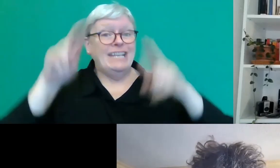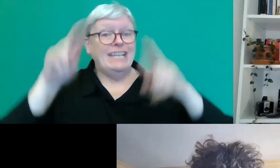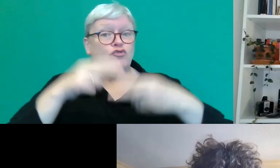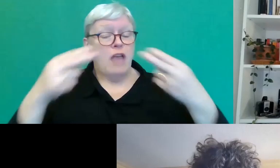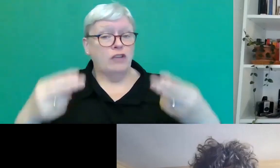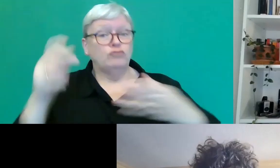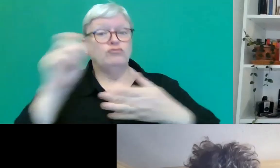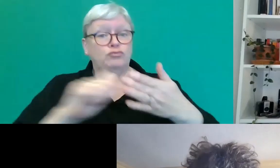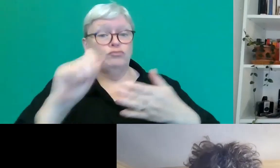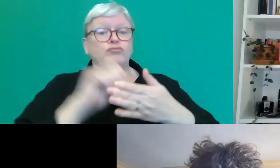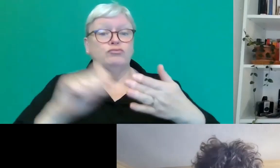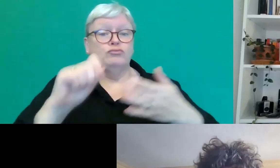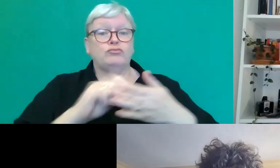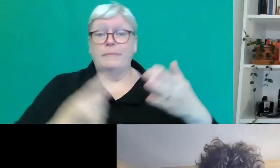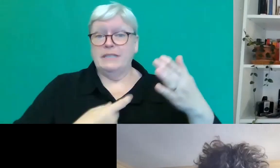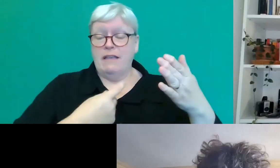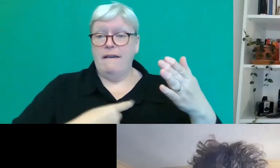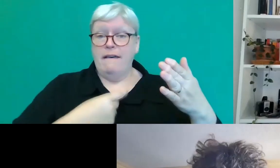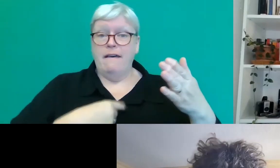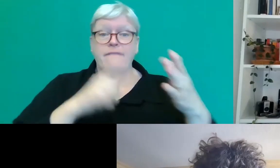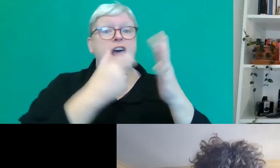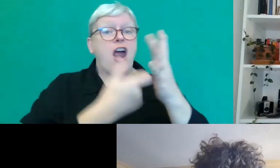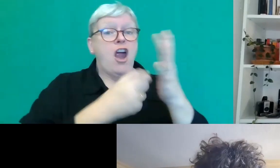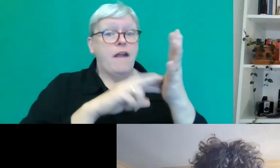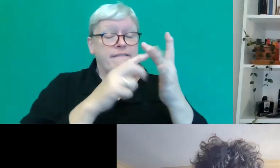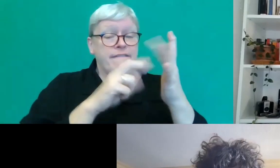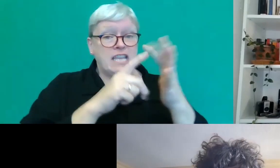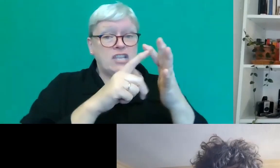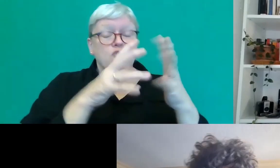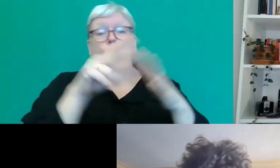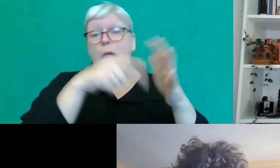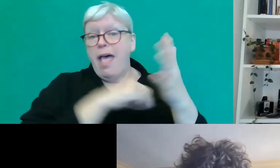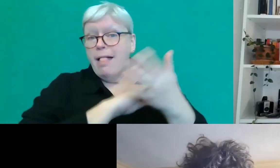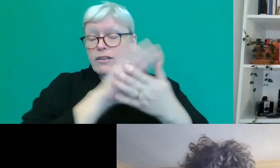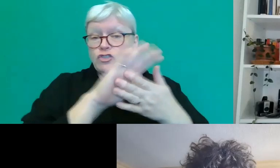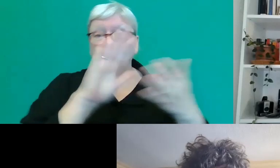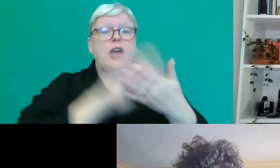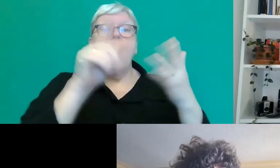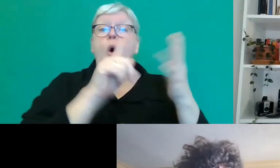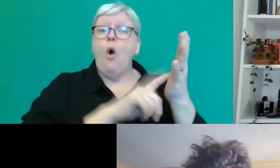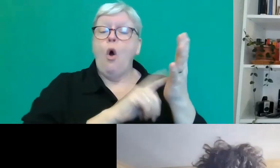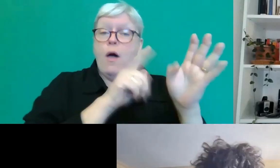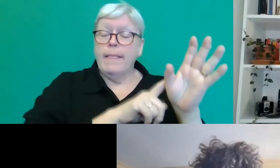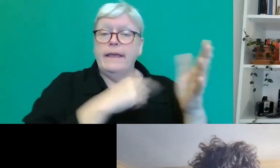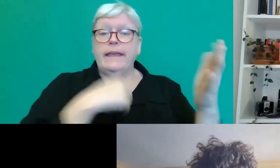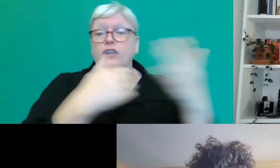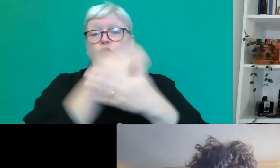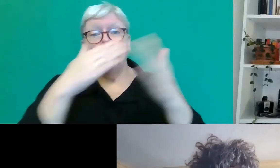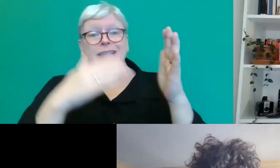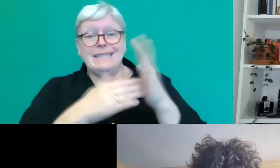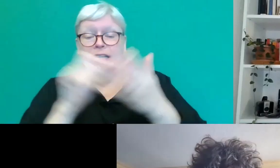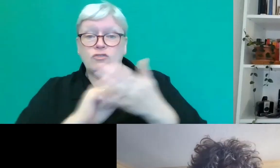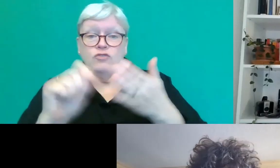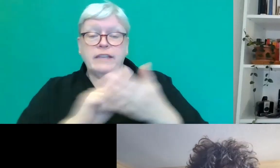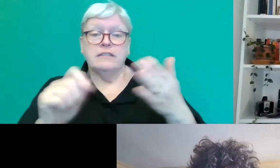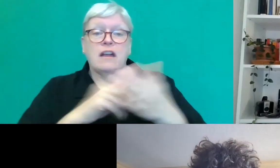was myself, Irvin Welsh, Holly McNish, a New Zealand writer, Dominic Hoy, an Australian Malaysian writer,